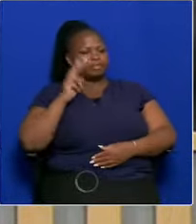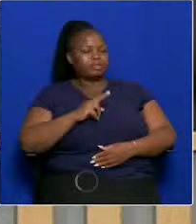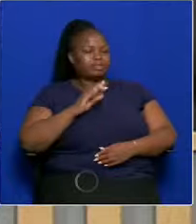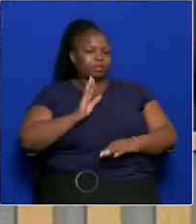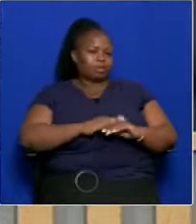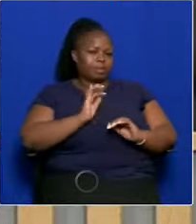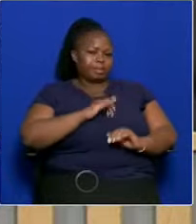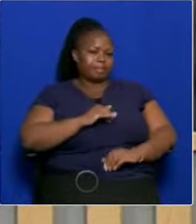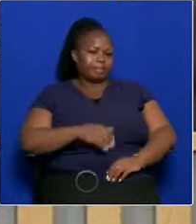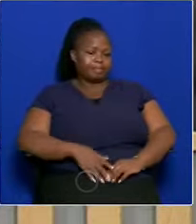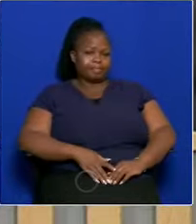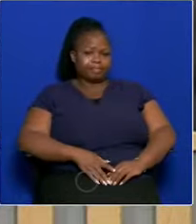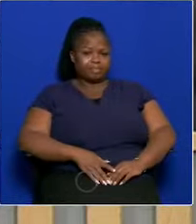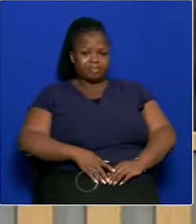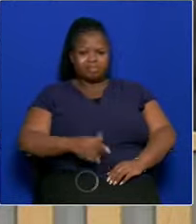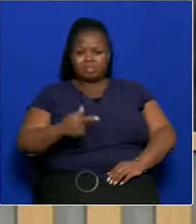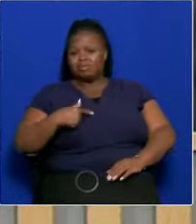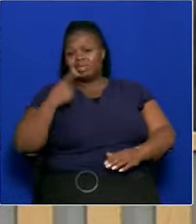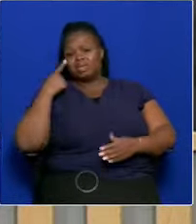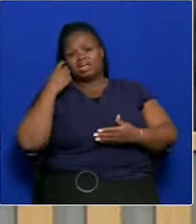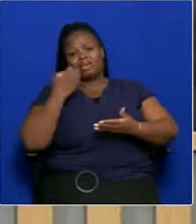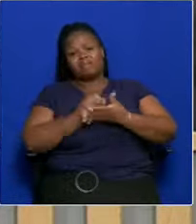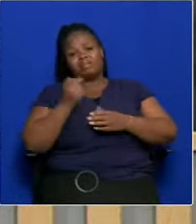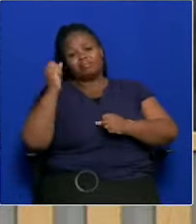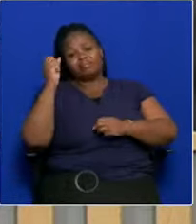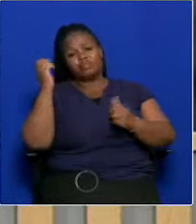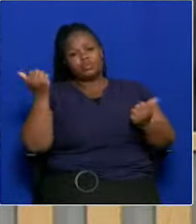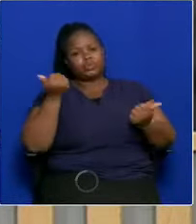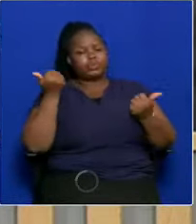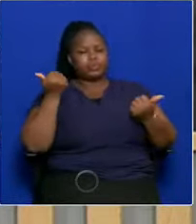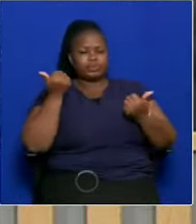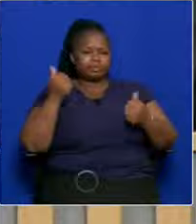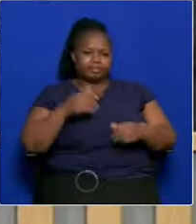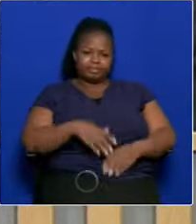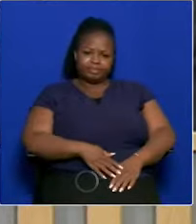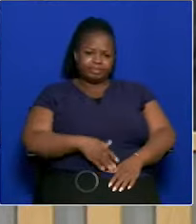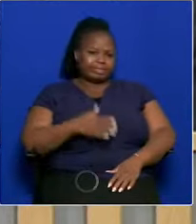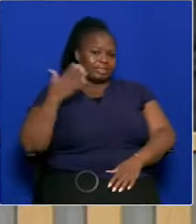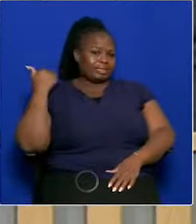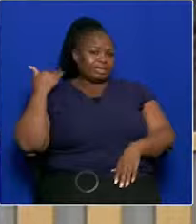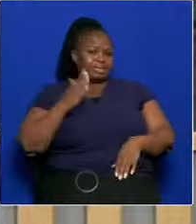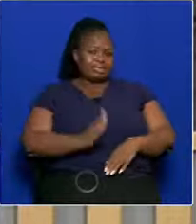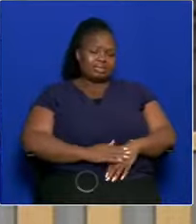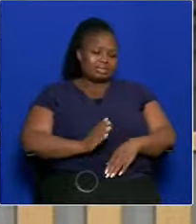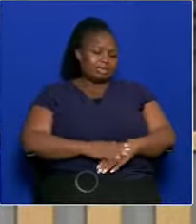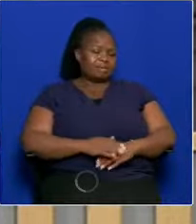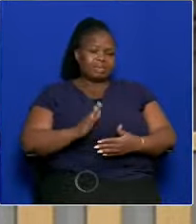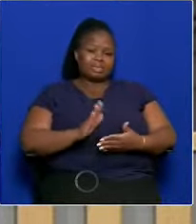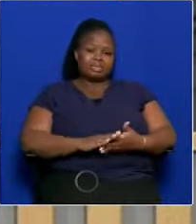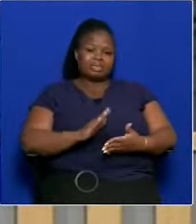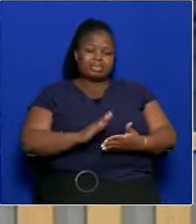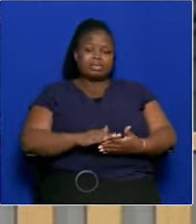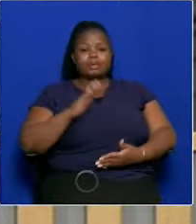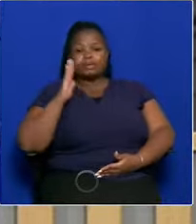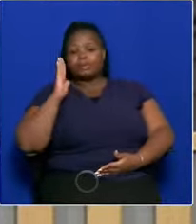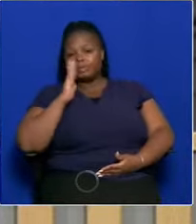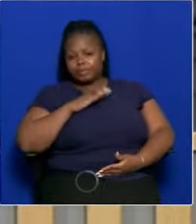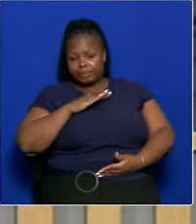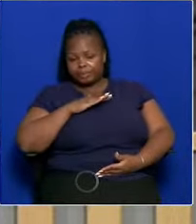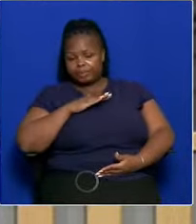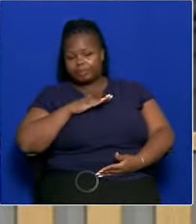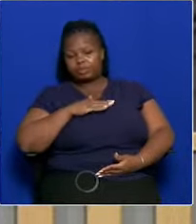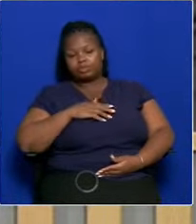already testified, commissioners, that time I didn't have any reason to go and profile